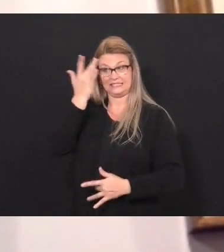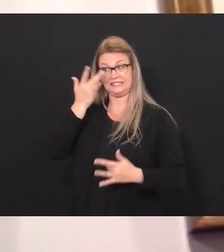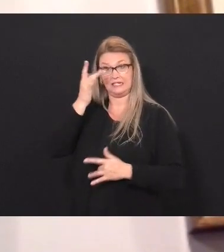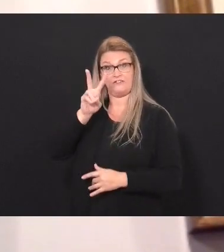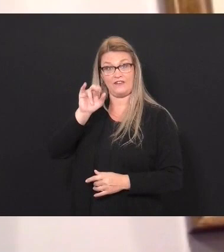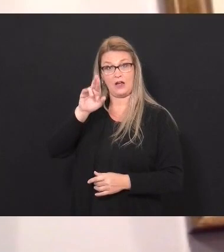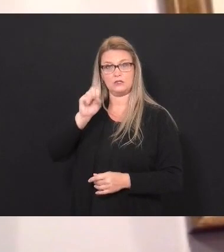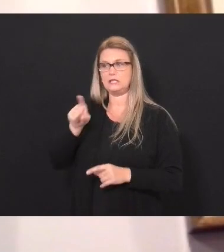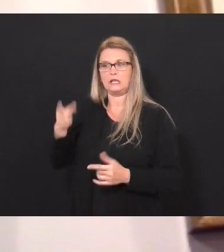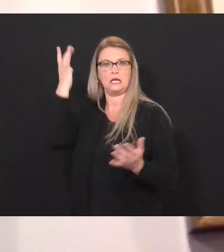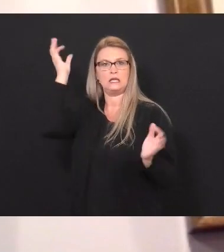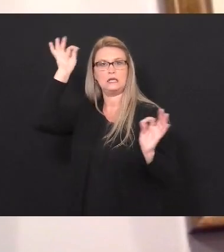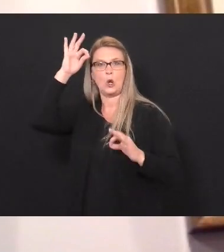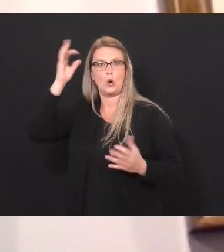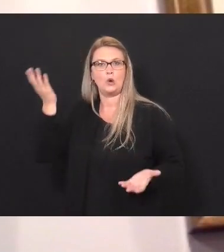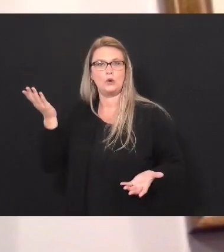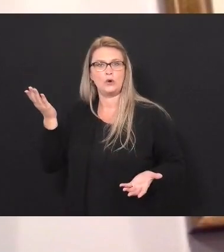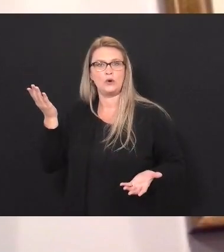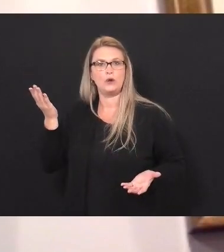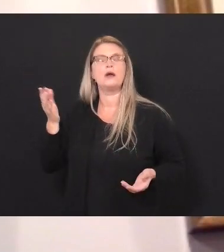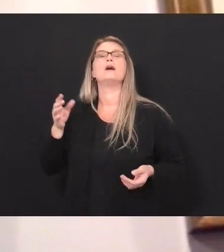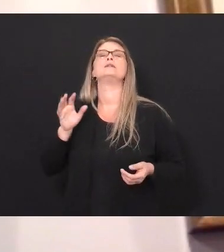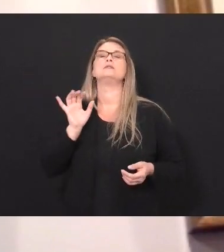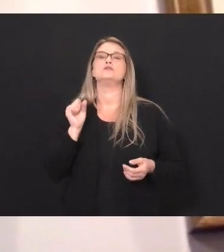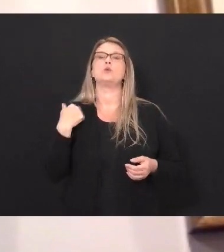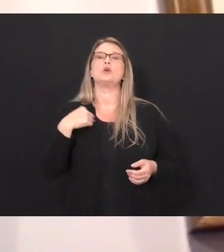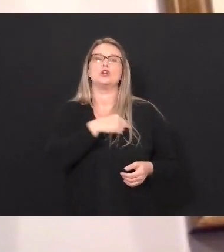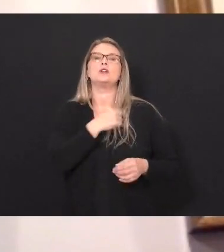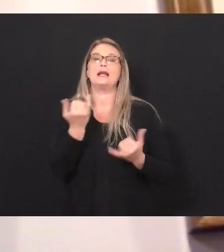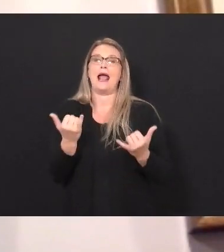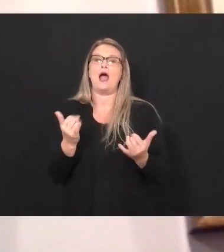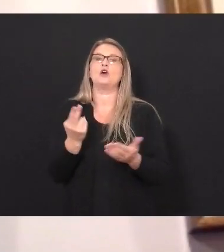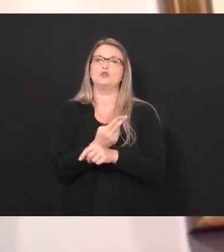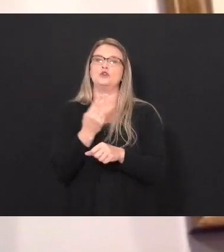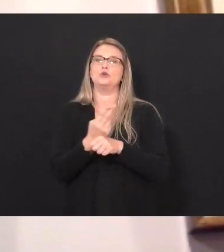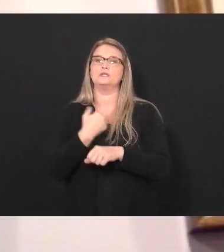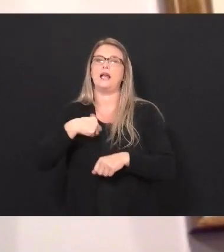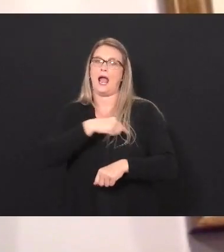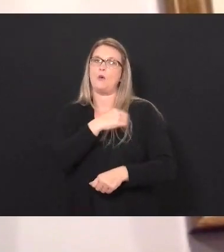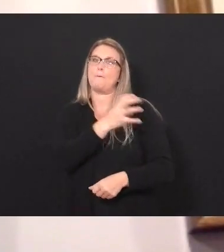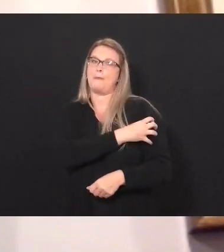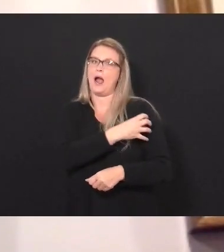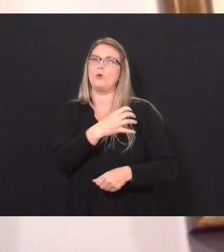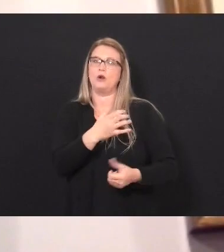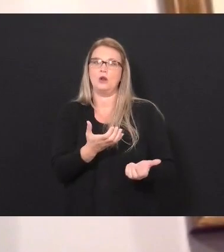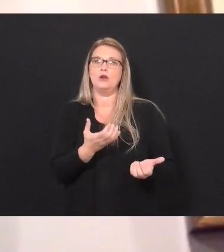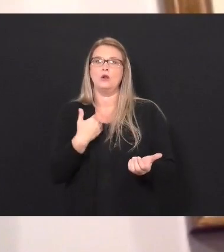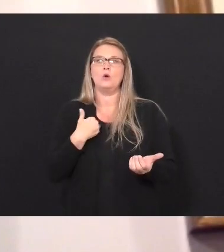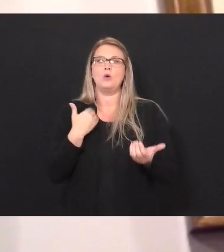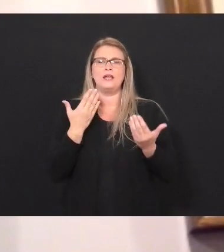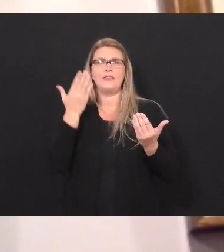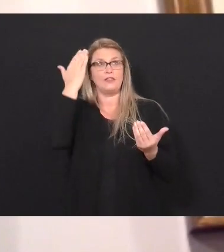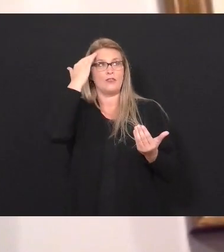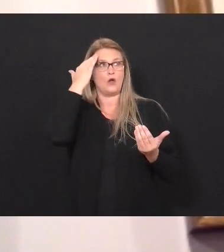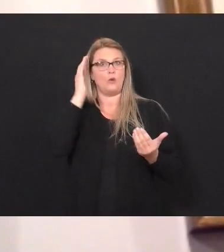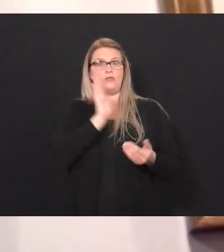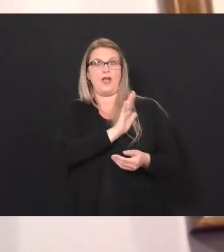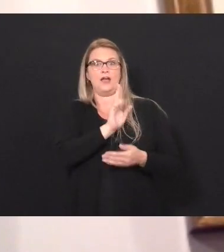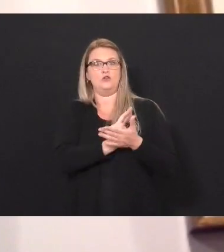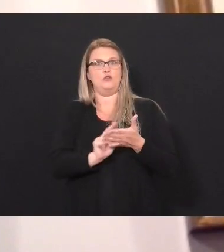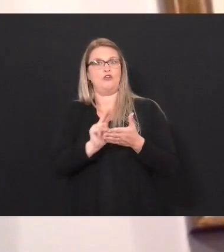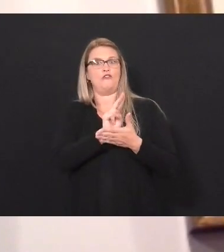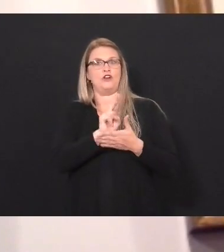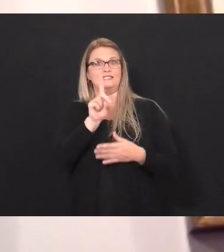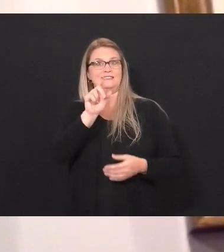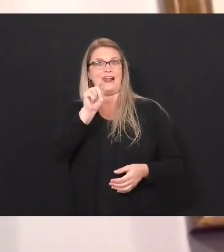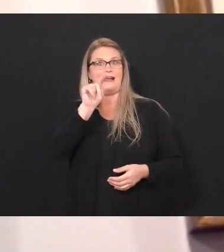can spread the virus too. So we are using our power. We're changing our curve. If you look at the University of Washington's data over the